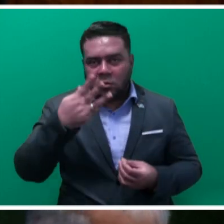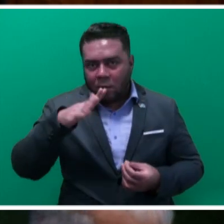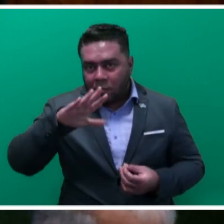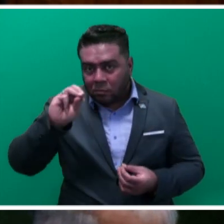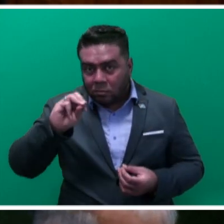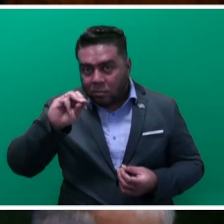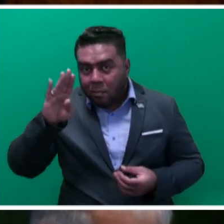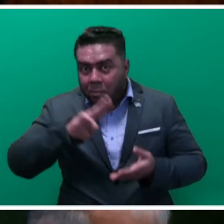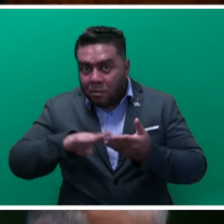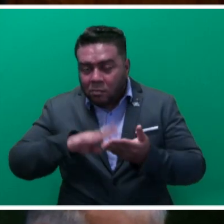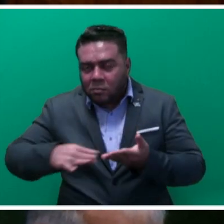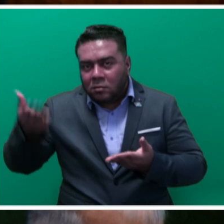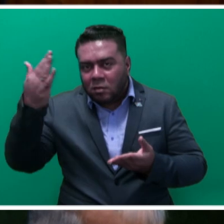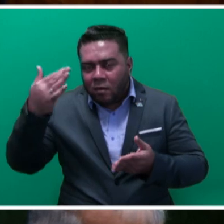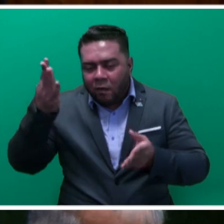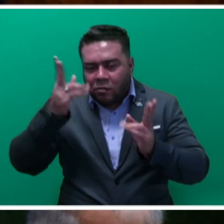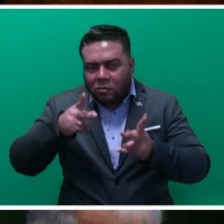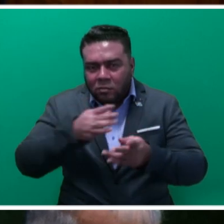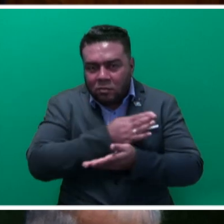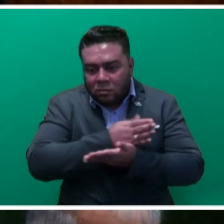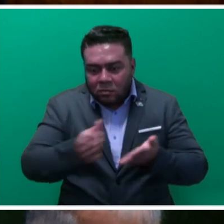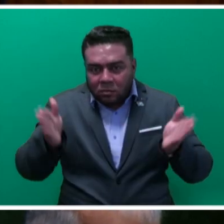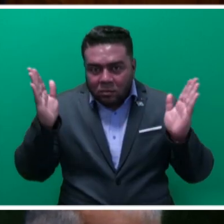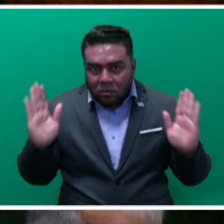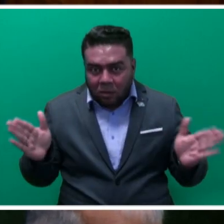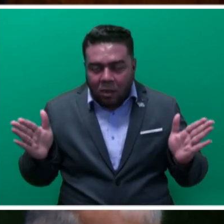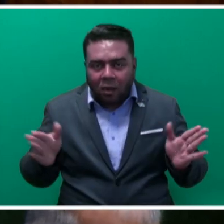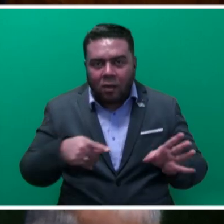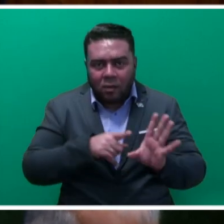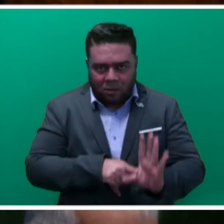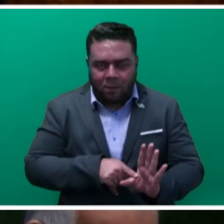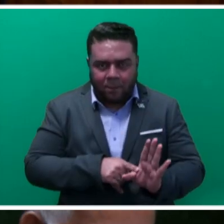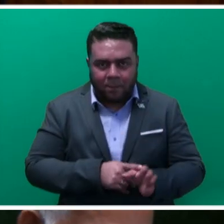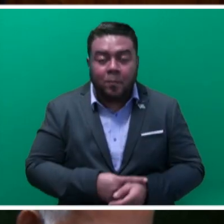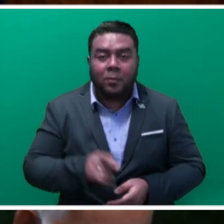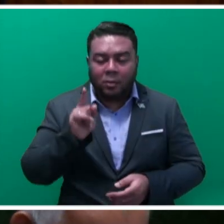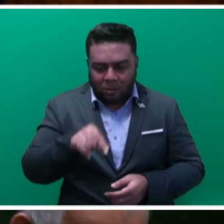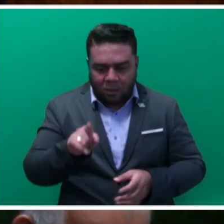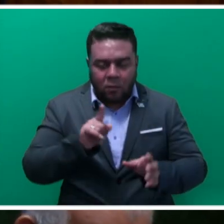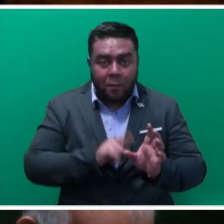last fiscal year. To this end, the Ministry has allocated